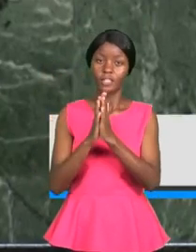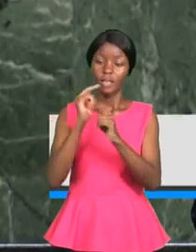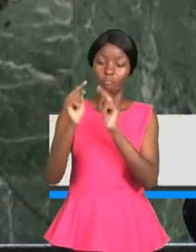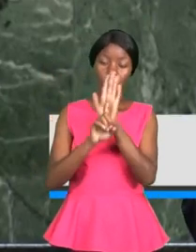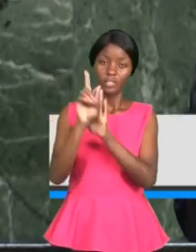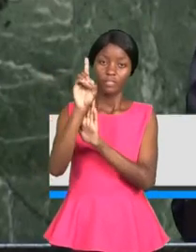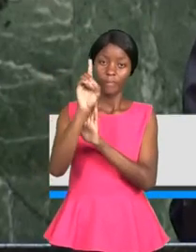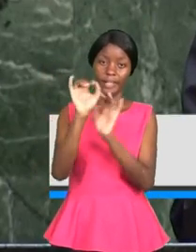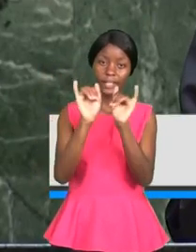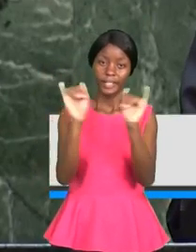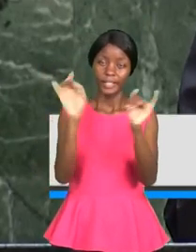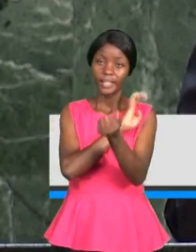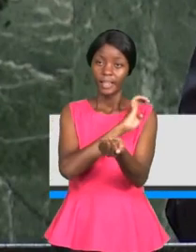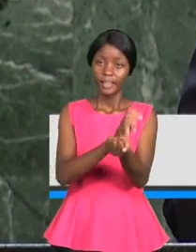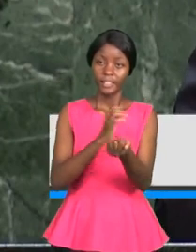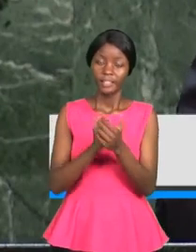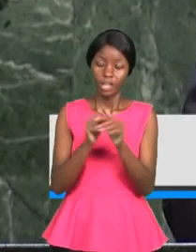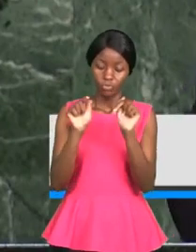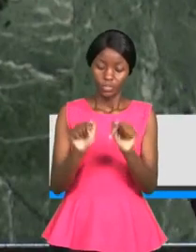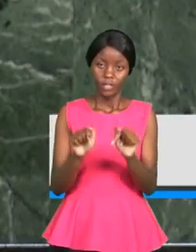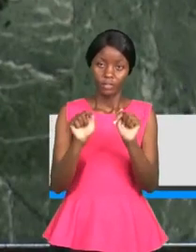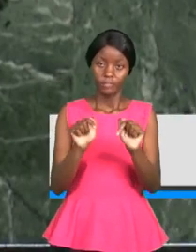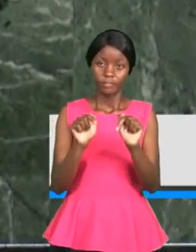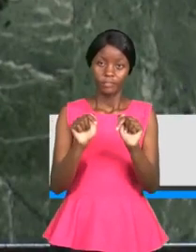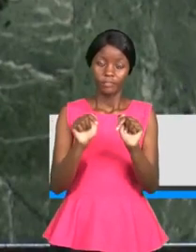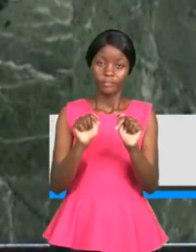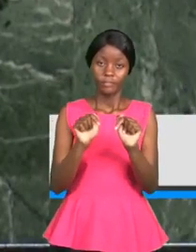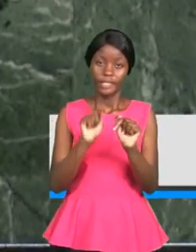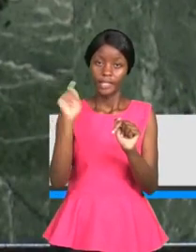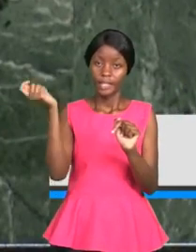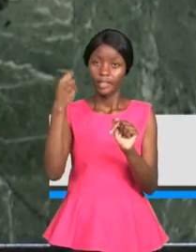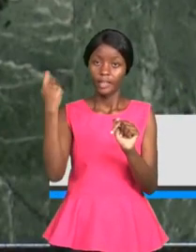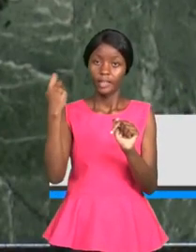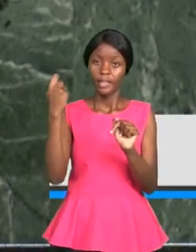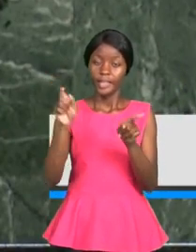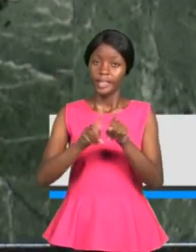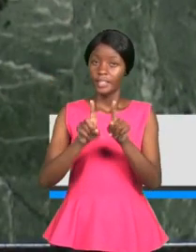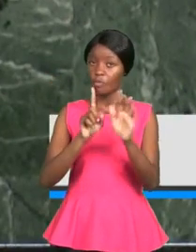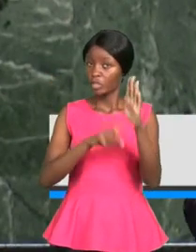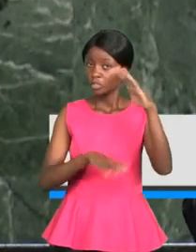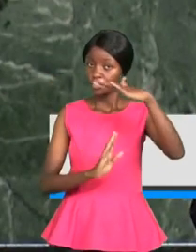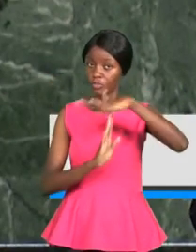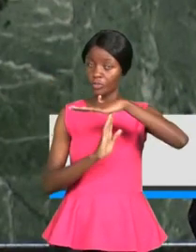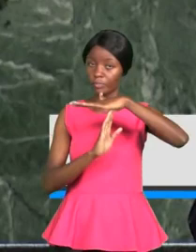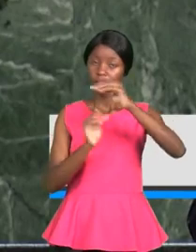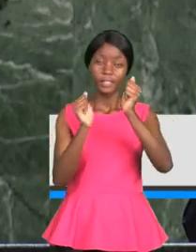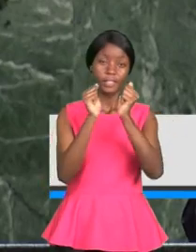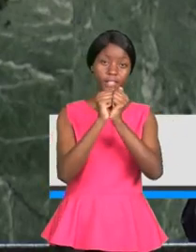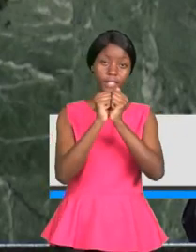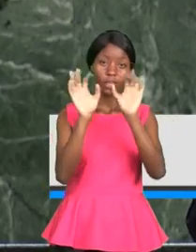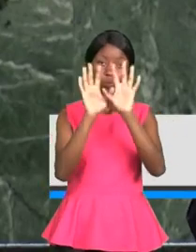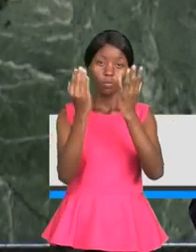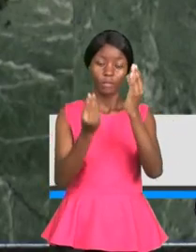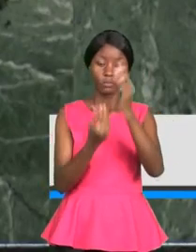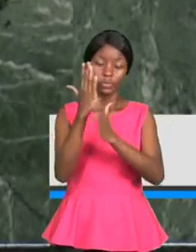development of clean energy. Today, Kenya is among the top 10 global producers